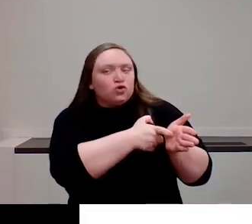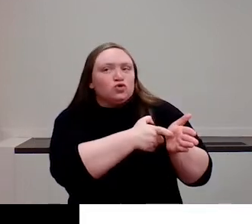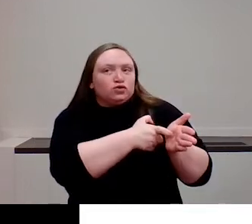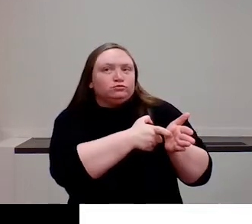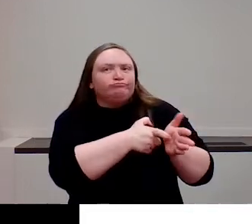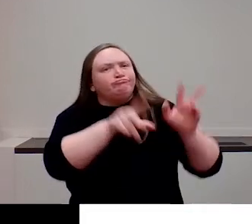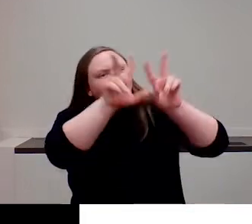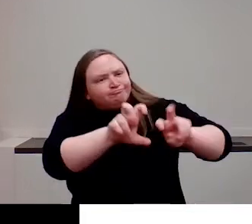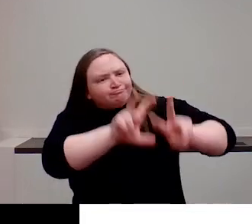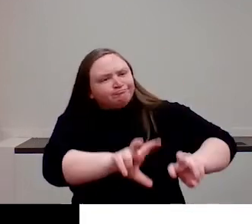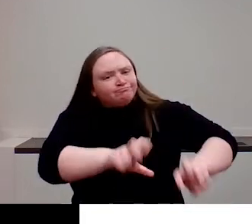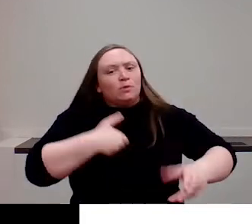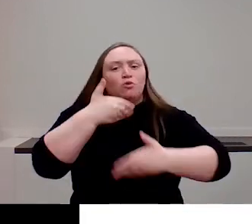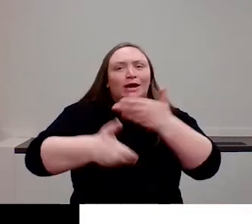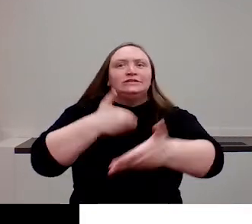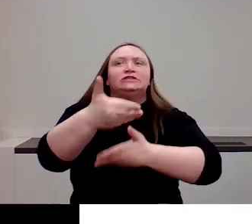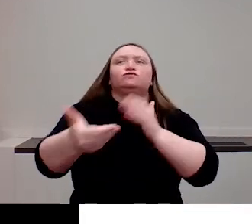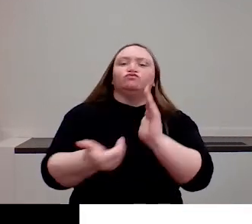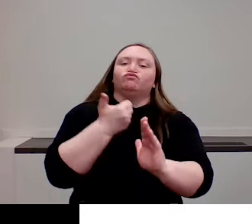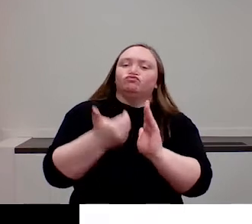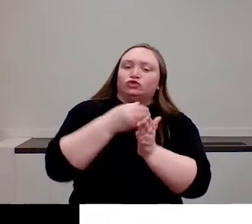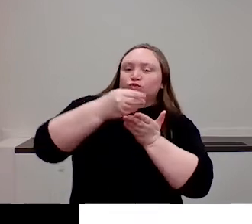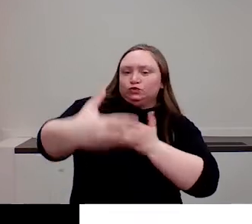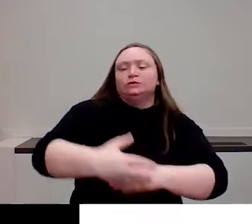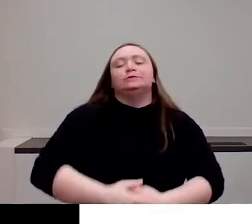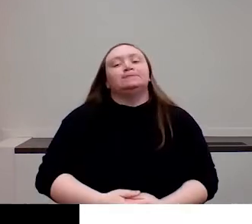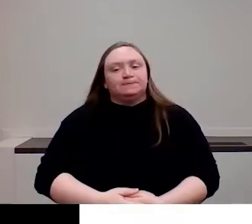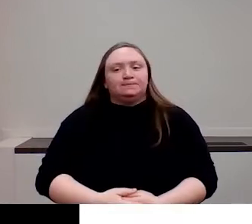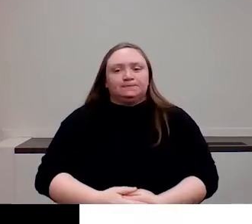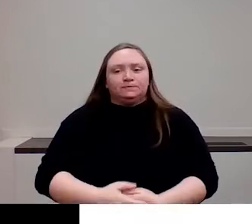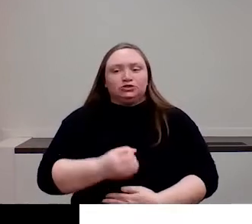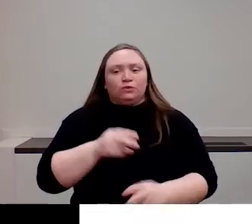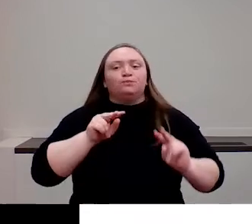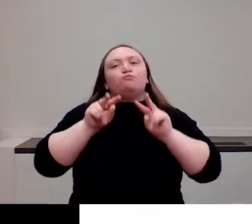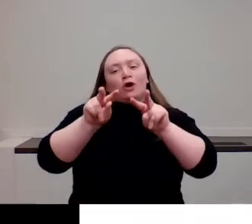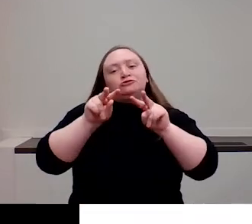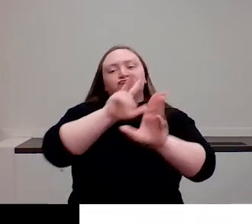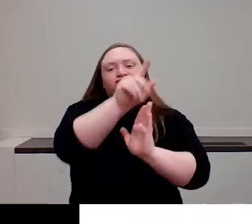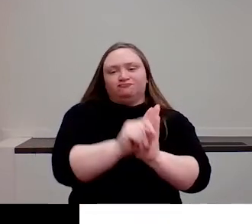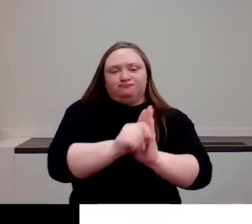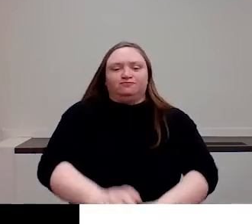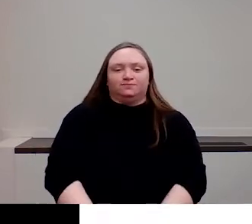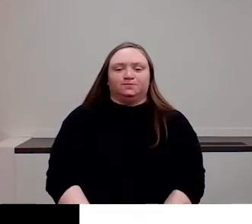the assessment process for incoming students. So if we could go ahead and watch that.